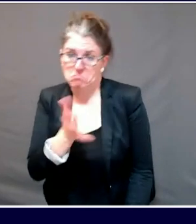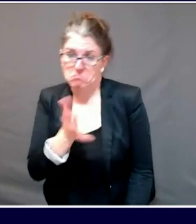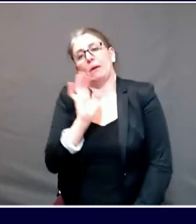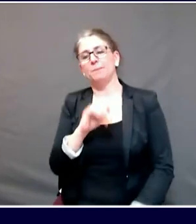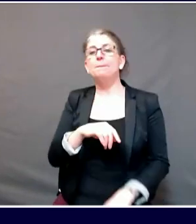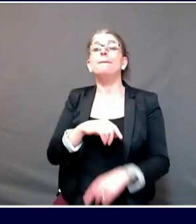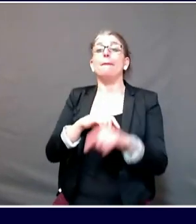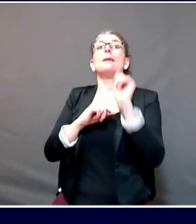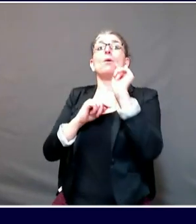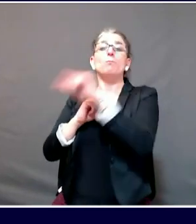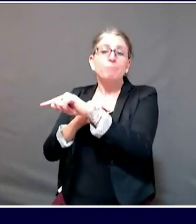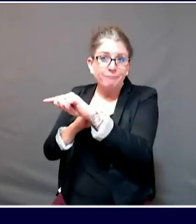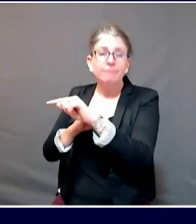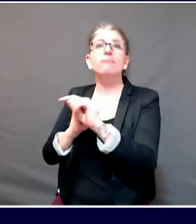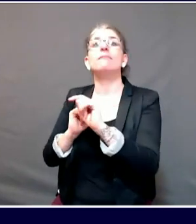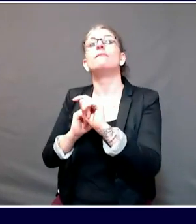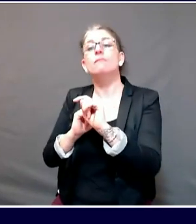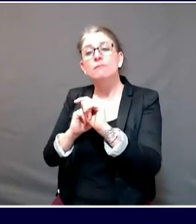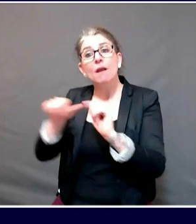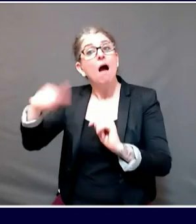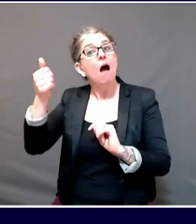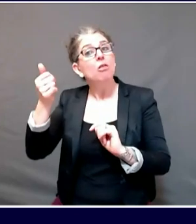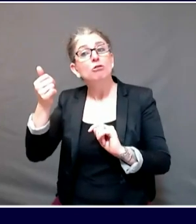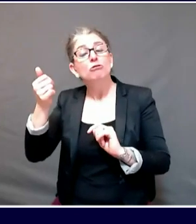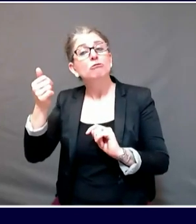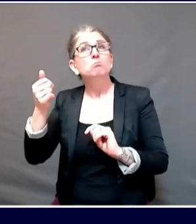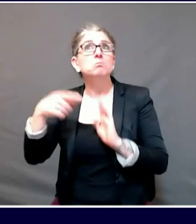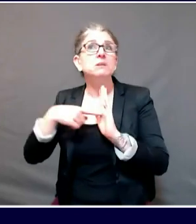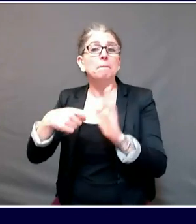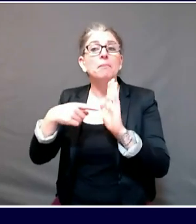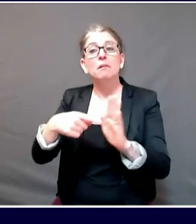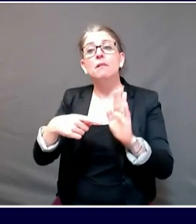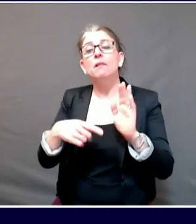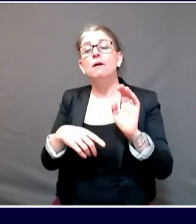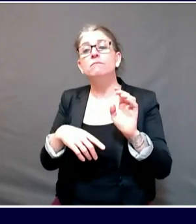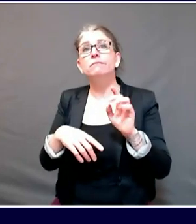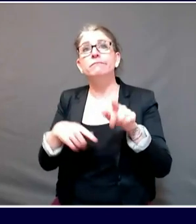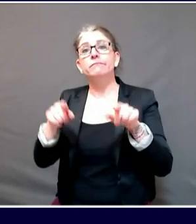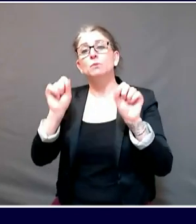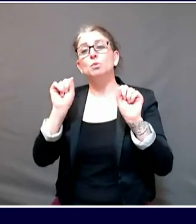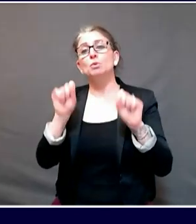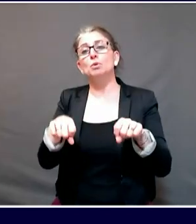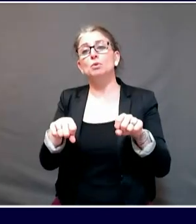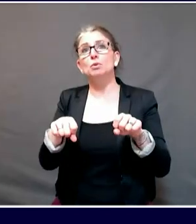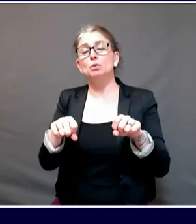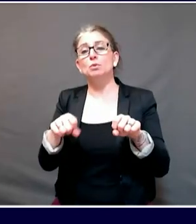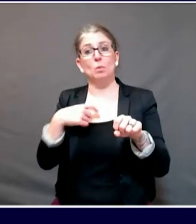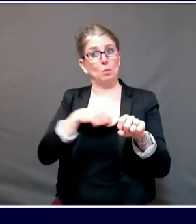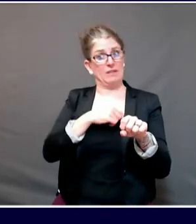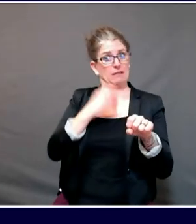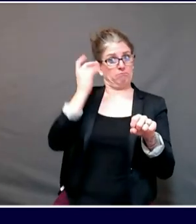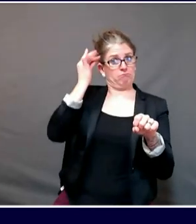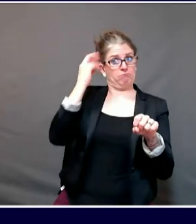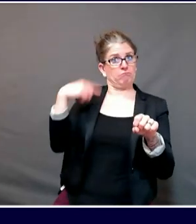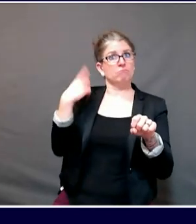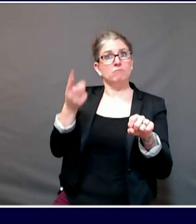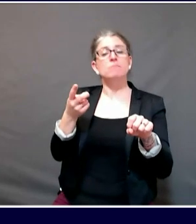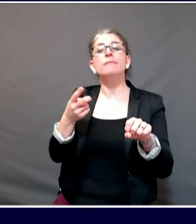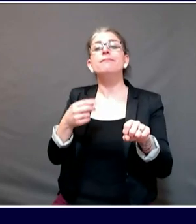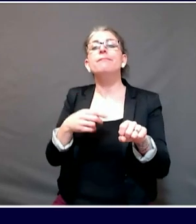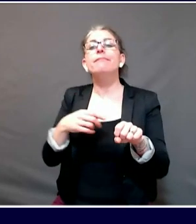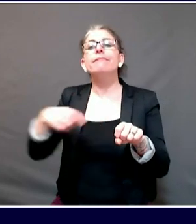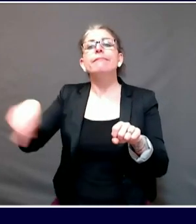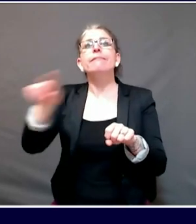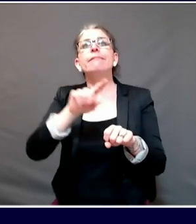vaccination sites. For example, we are exploring which of the existing swab and send sites that we currently